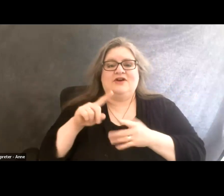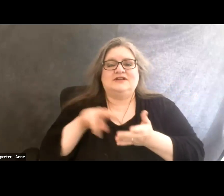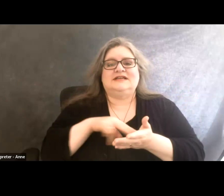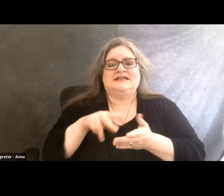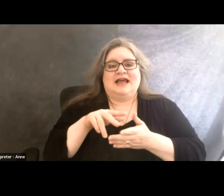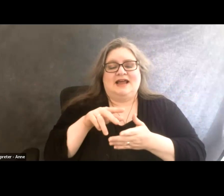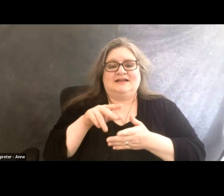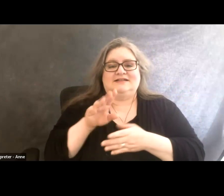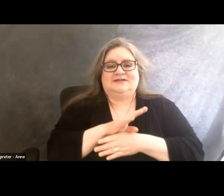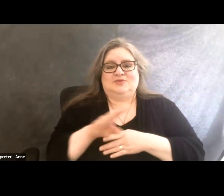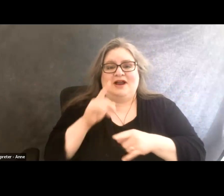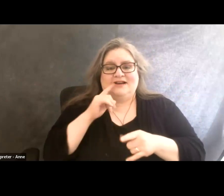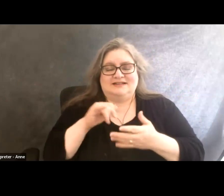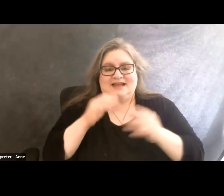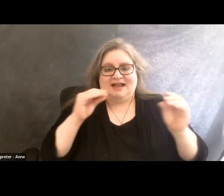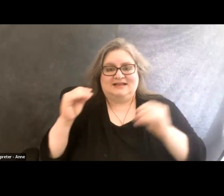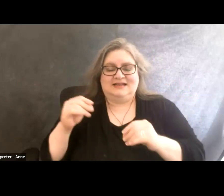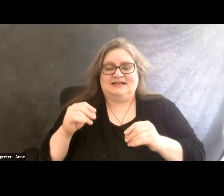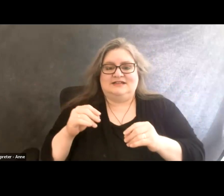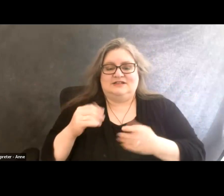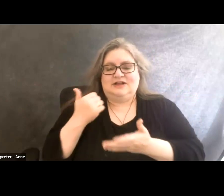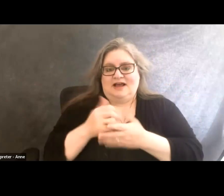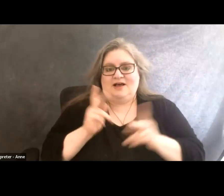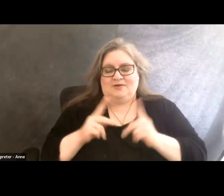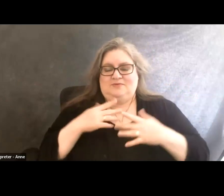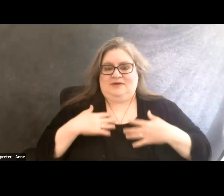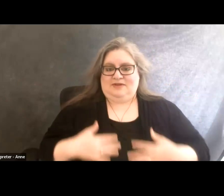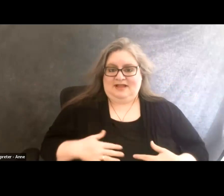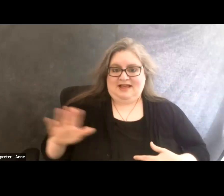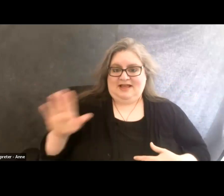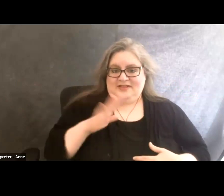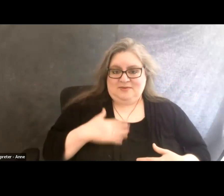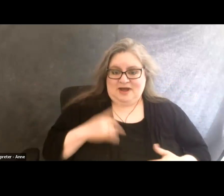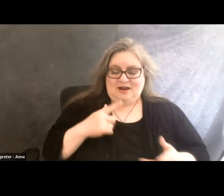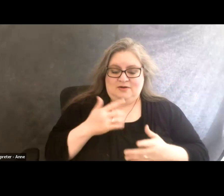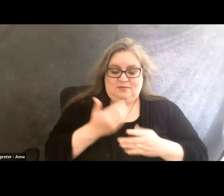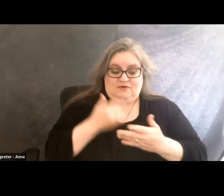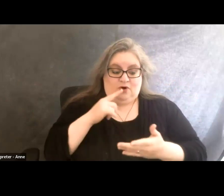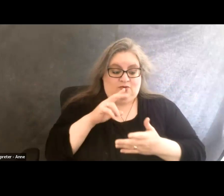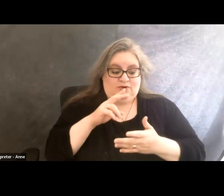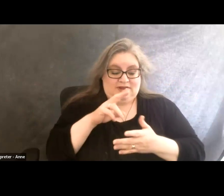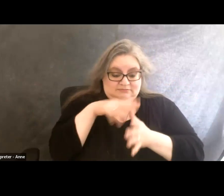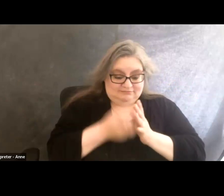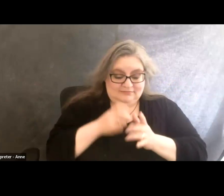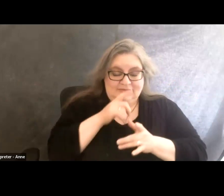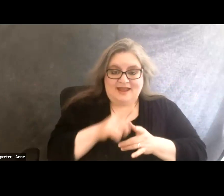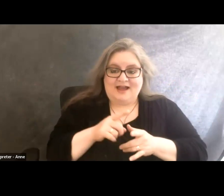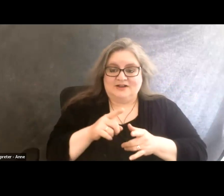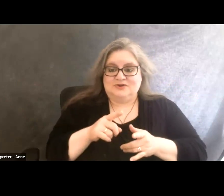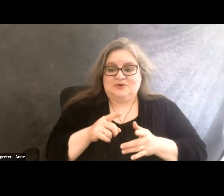that I teach at the retreats to get folks in their bodies before we start to dive into the